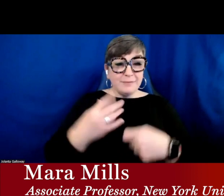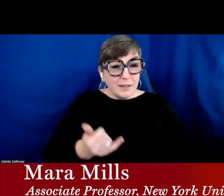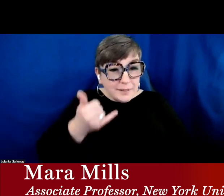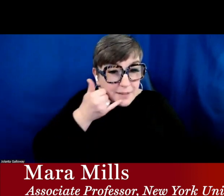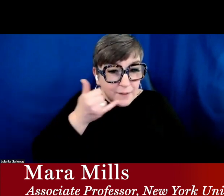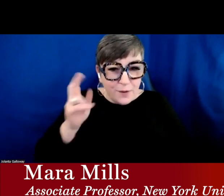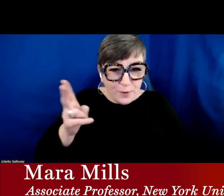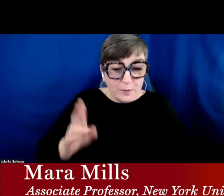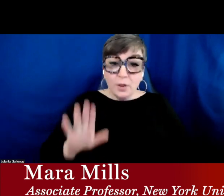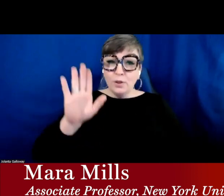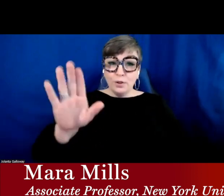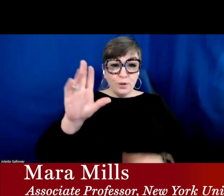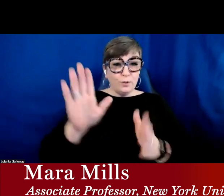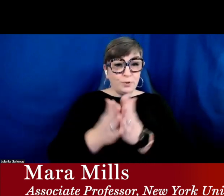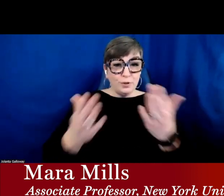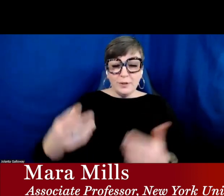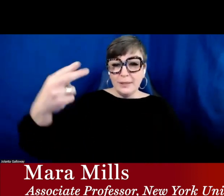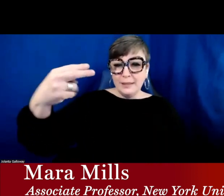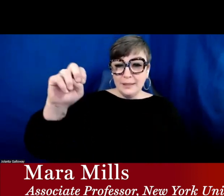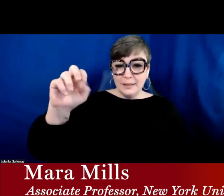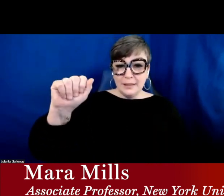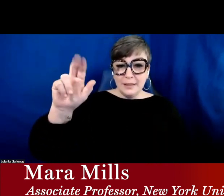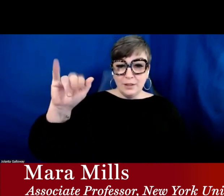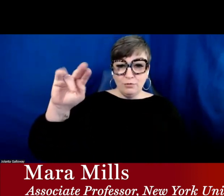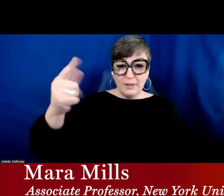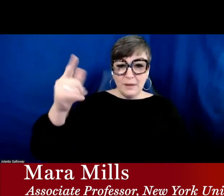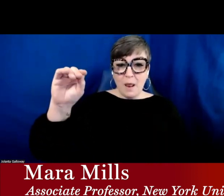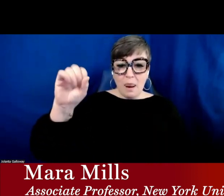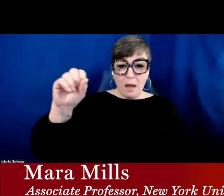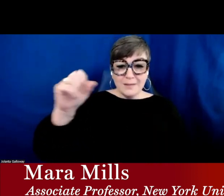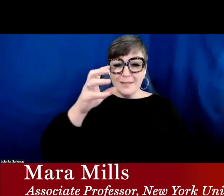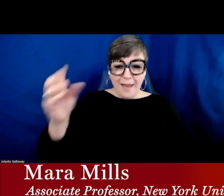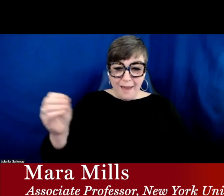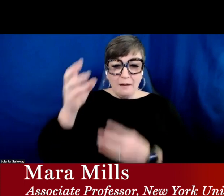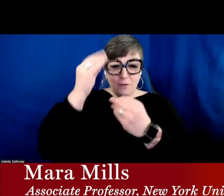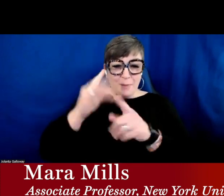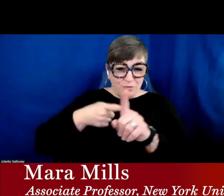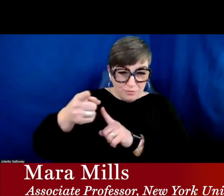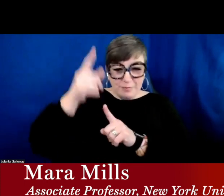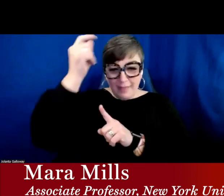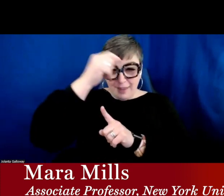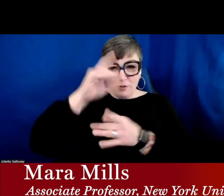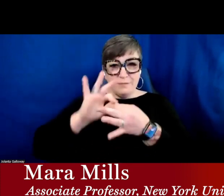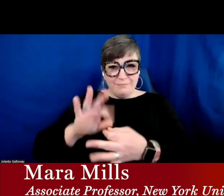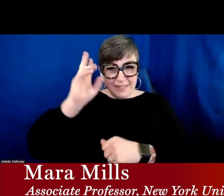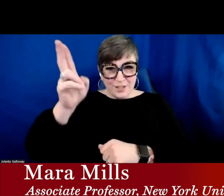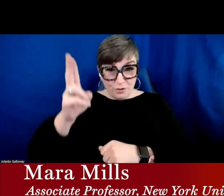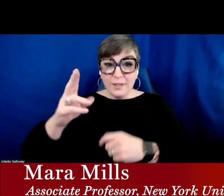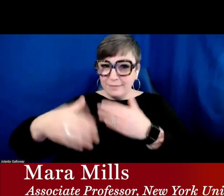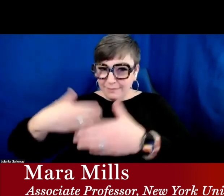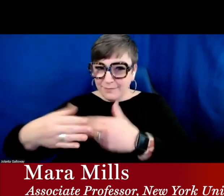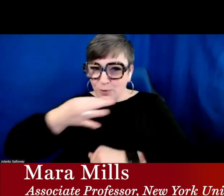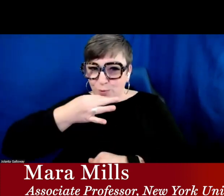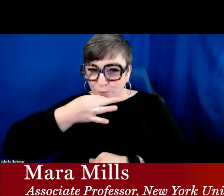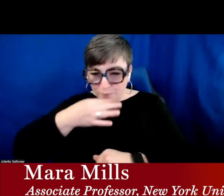hearing loss in the history of information theory is forthcoming she is also currently working on the history of